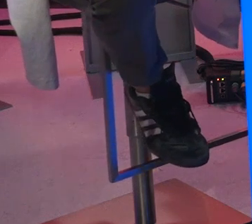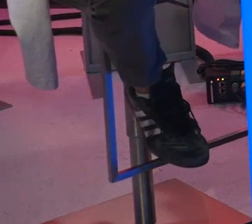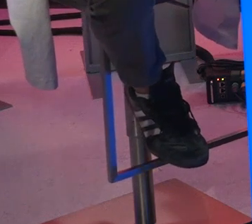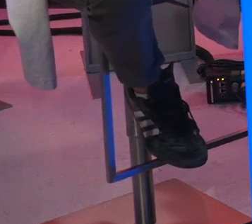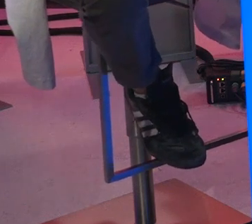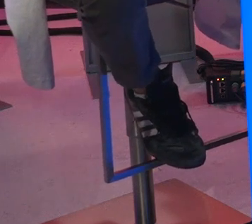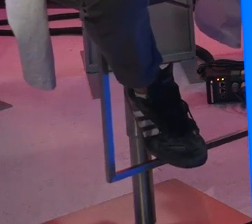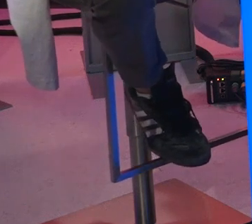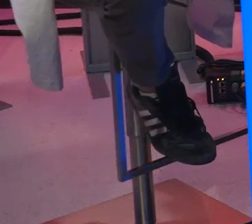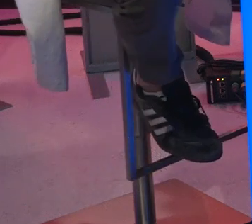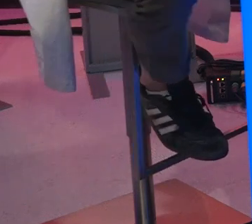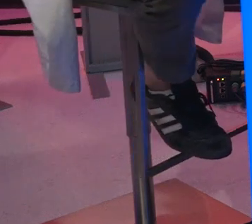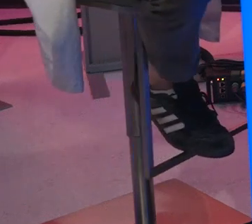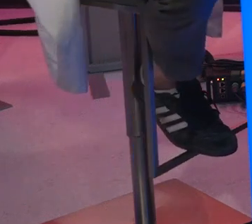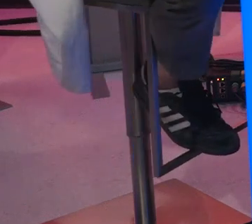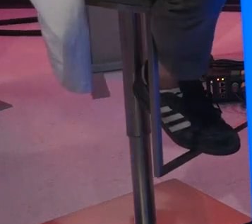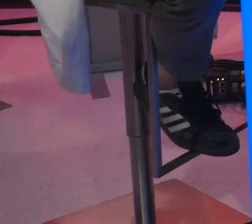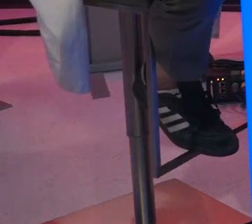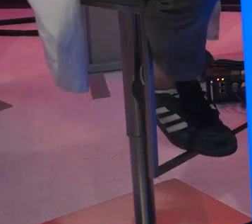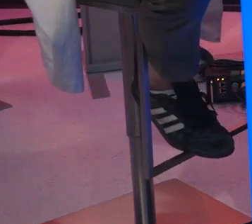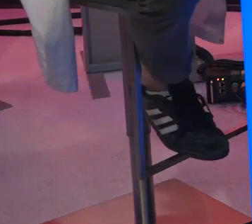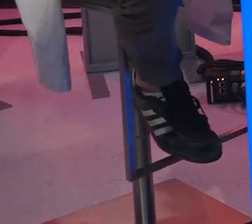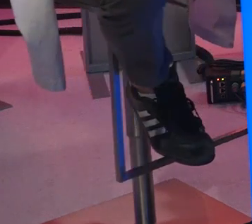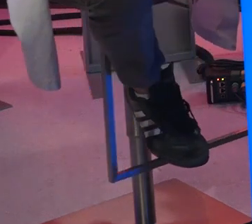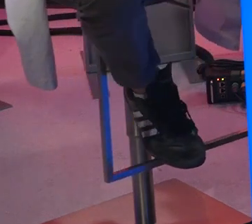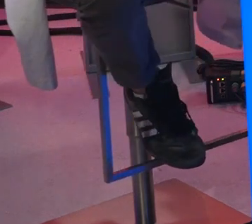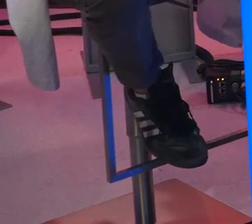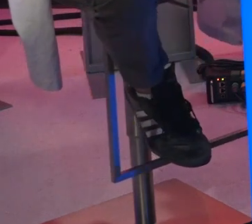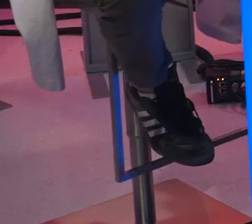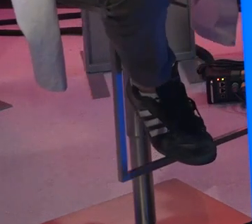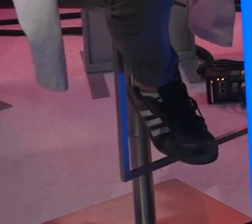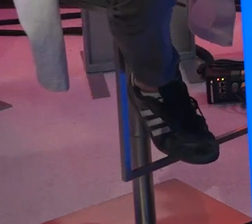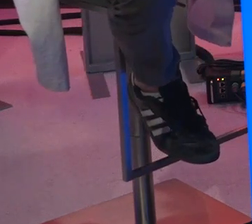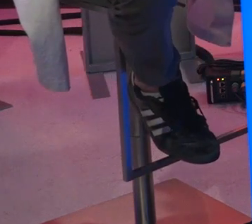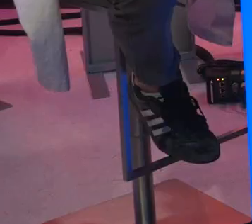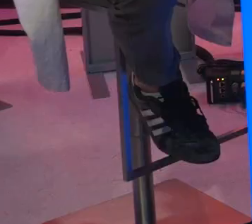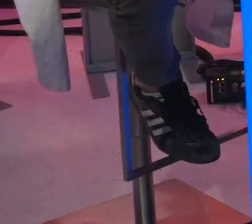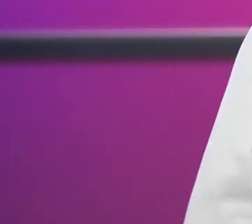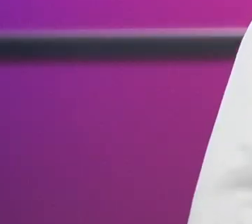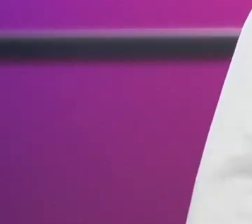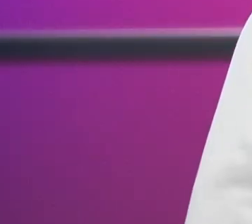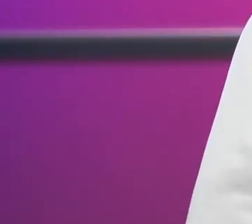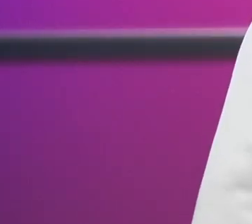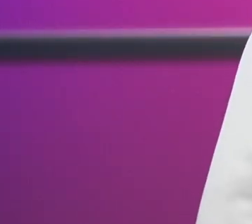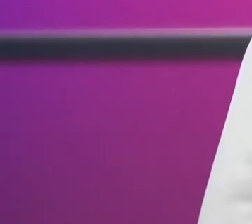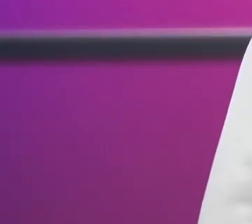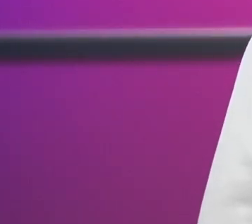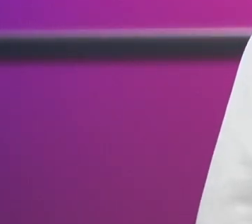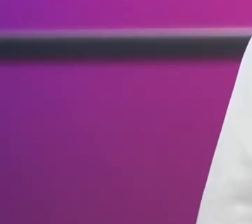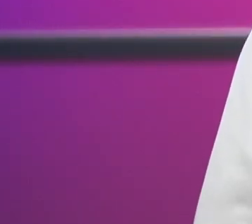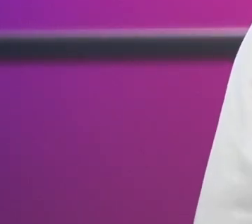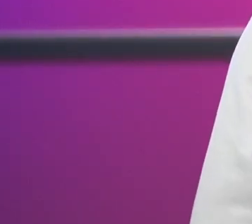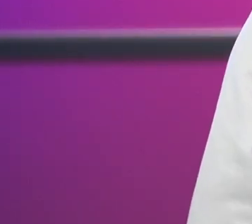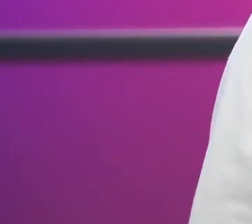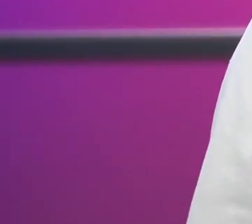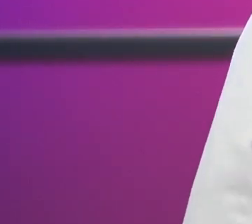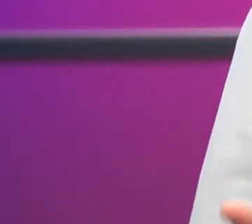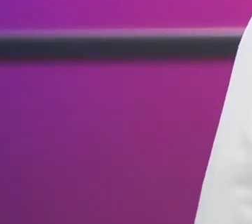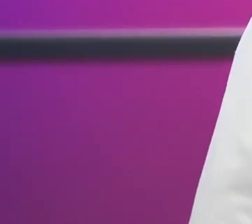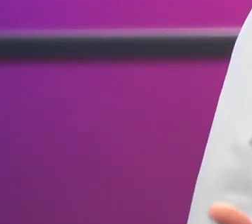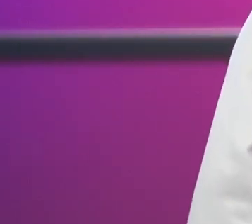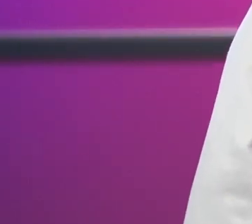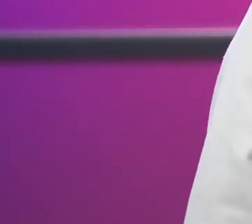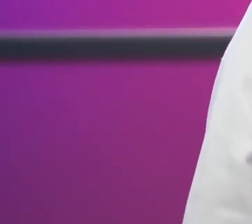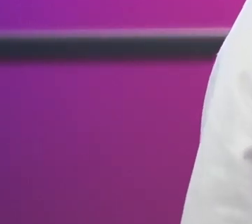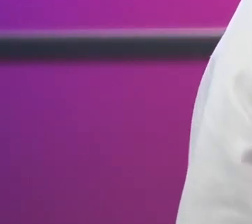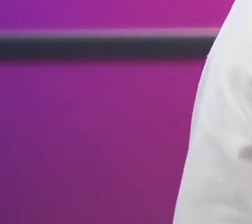what's prediabetes. Yeah, so prediabetes is actually what we see before diabetes develops. And so it's a